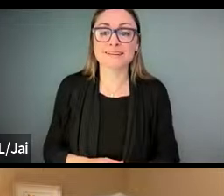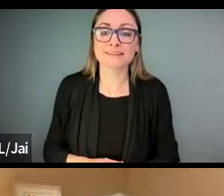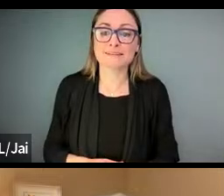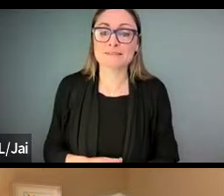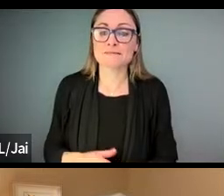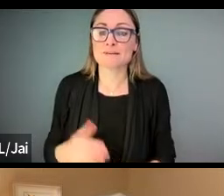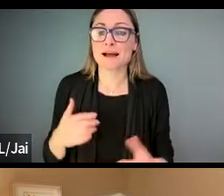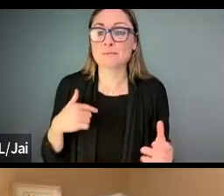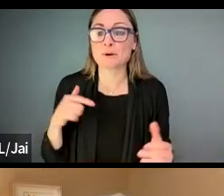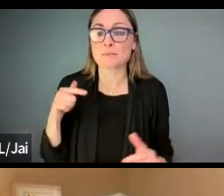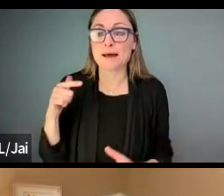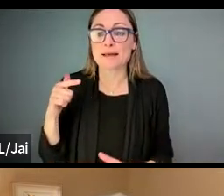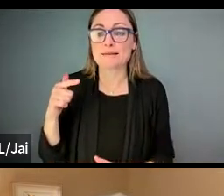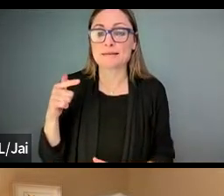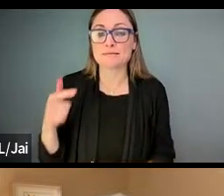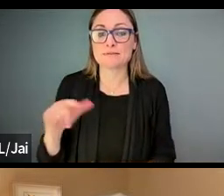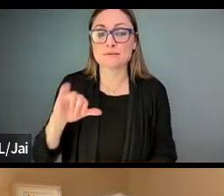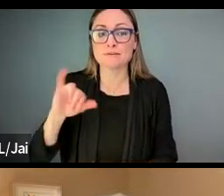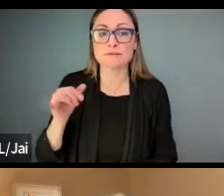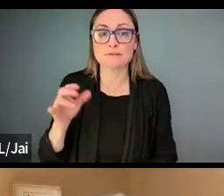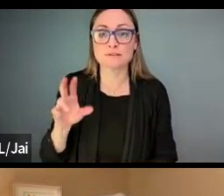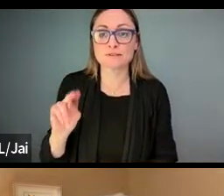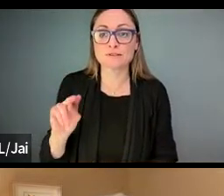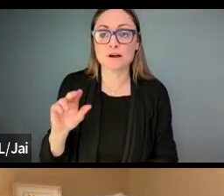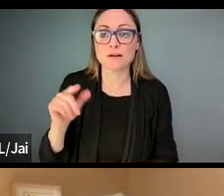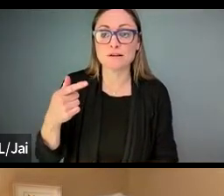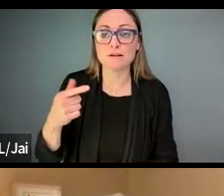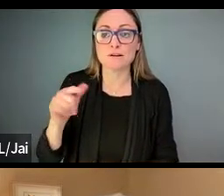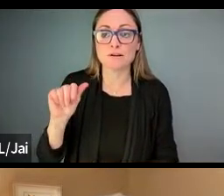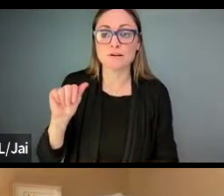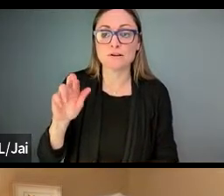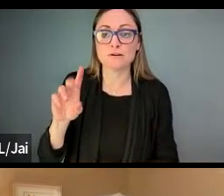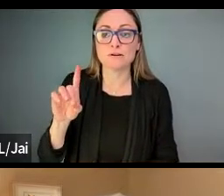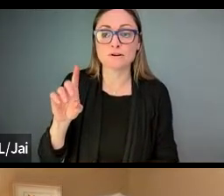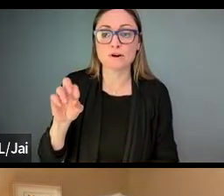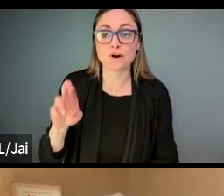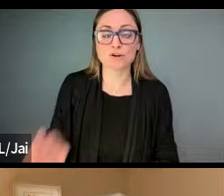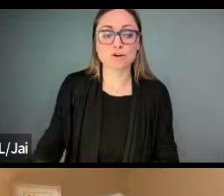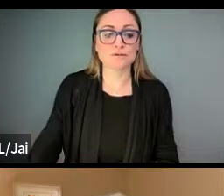I will pass it over to John Gardner if he hasn't gone yet.